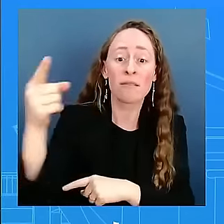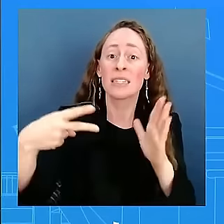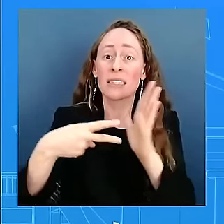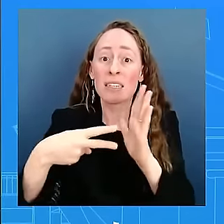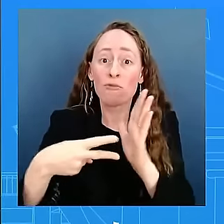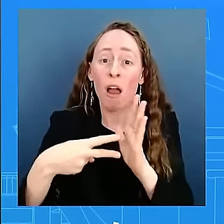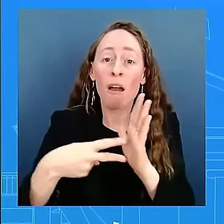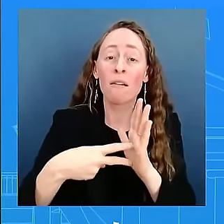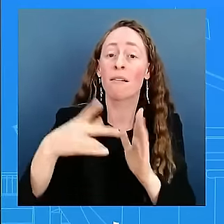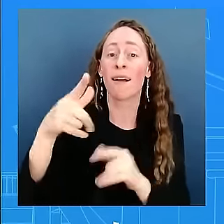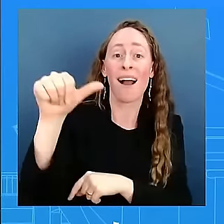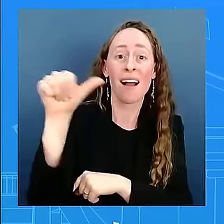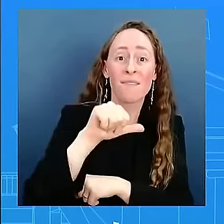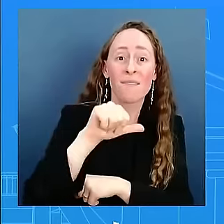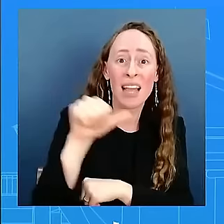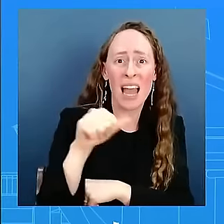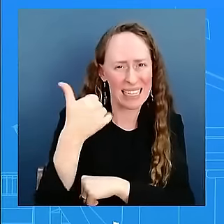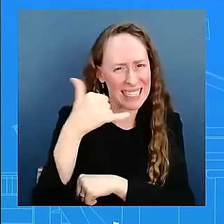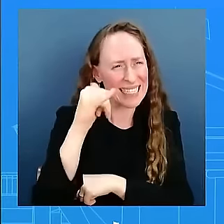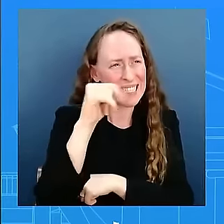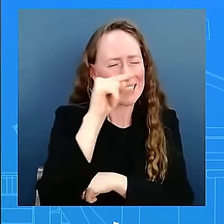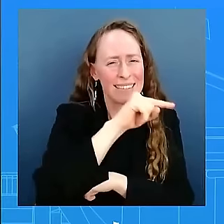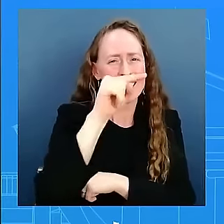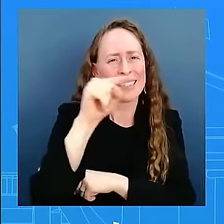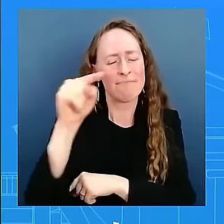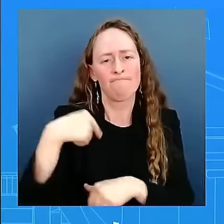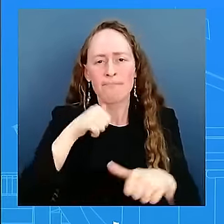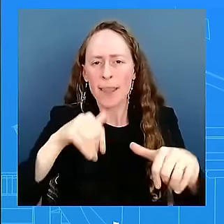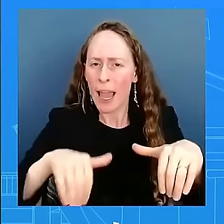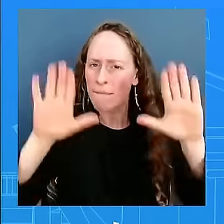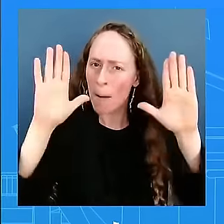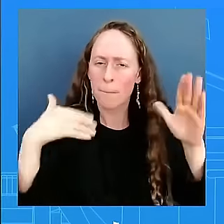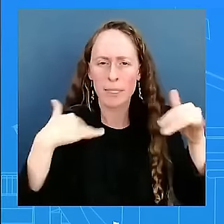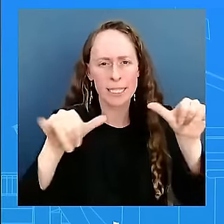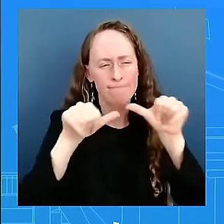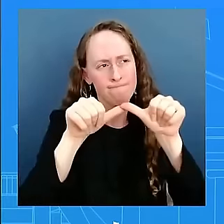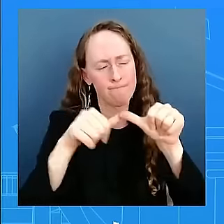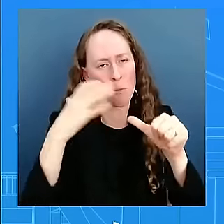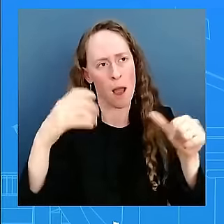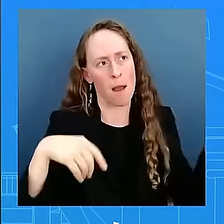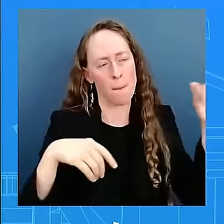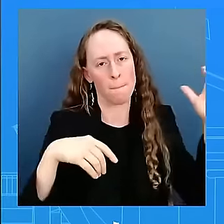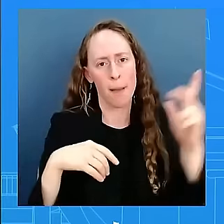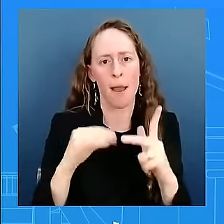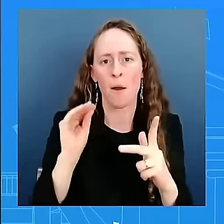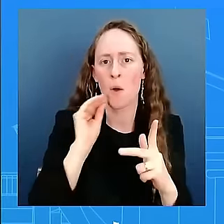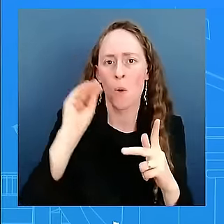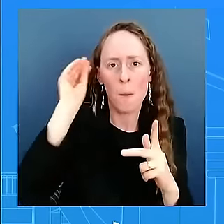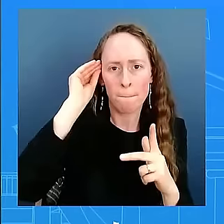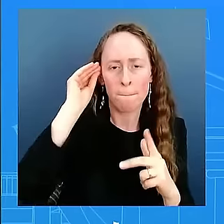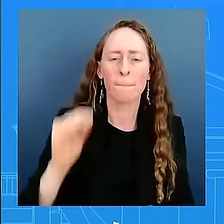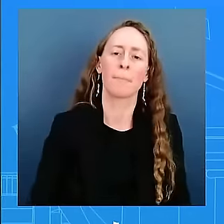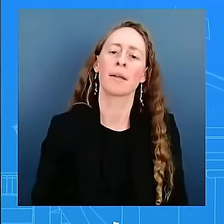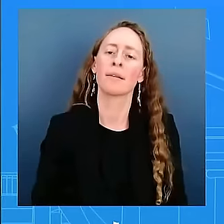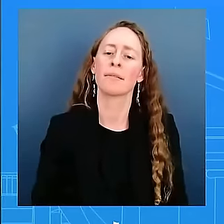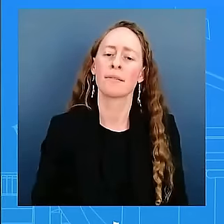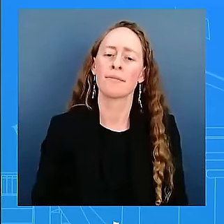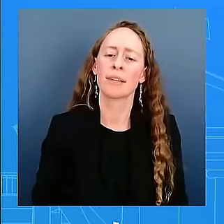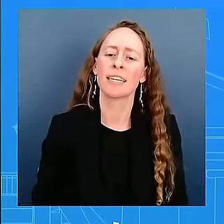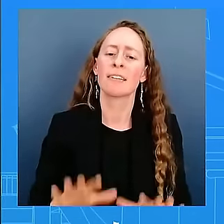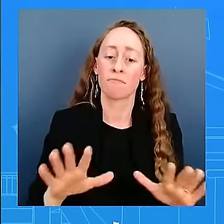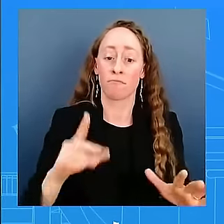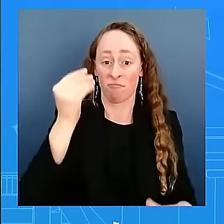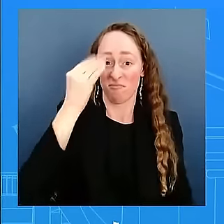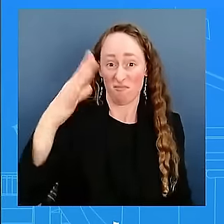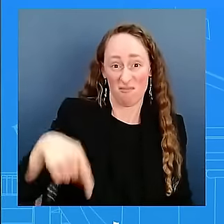released. And just on a personal note, I want to say that this is the culmination of a monumental level of effort. and